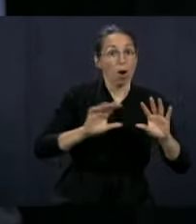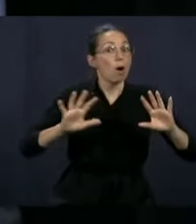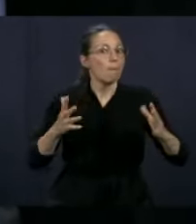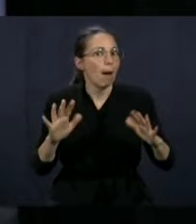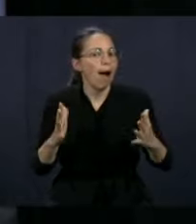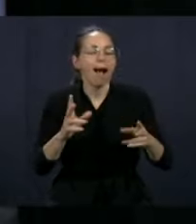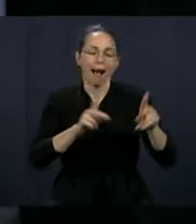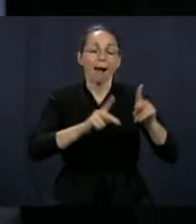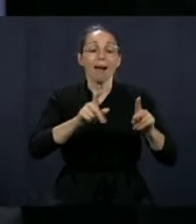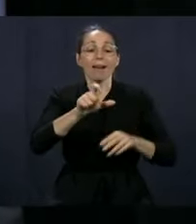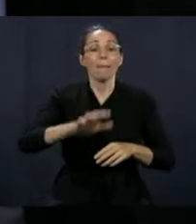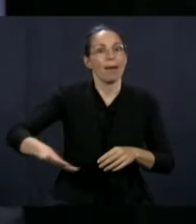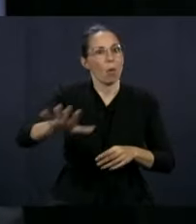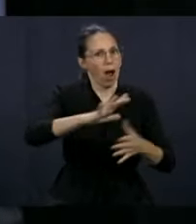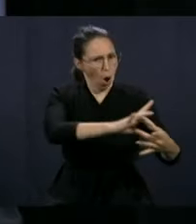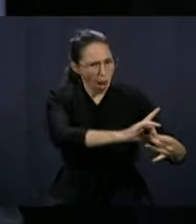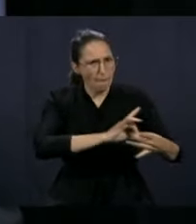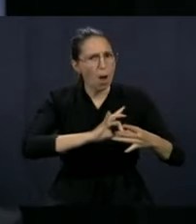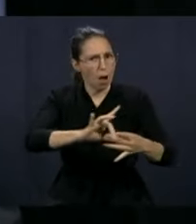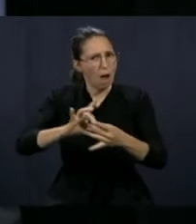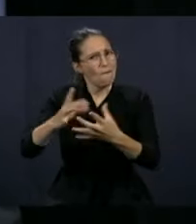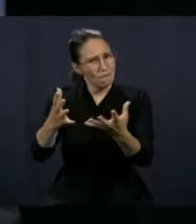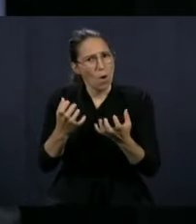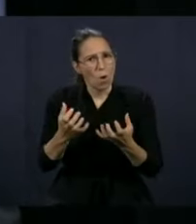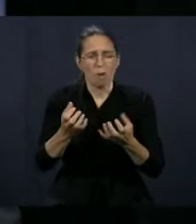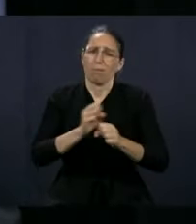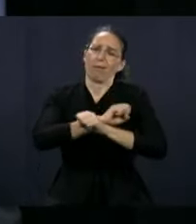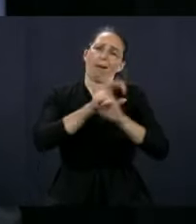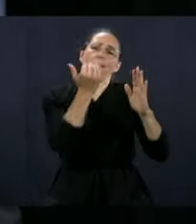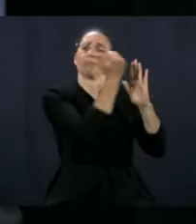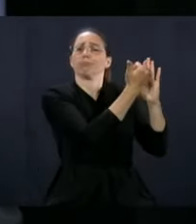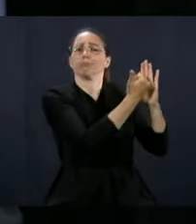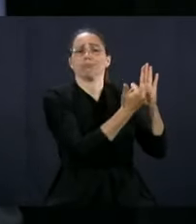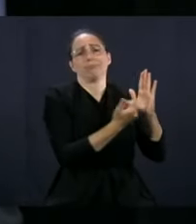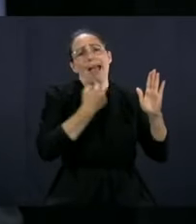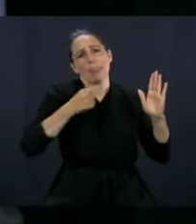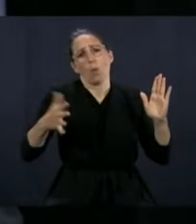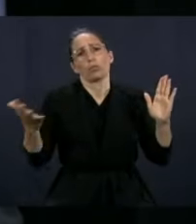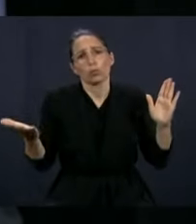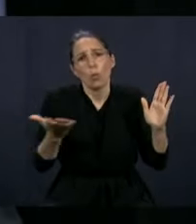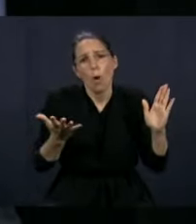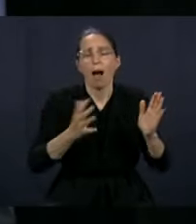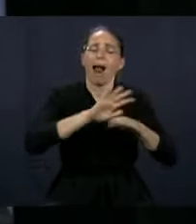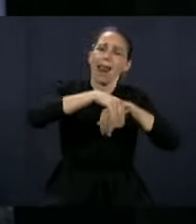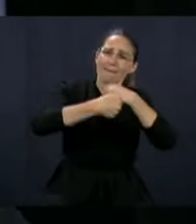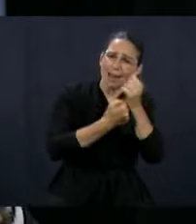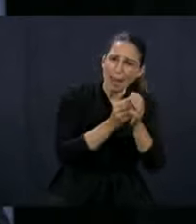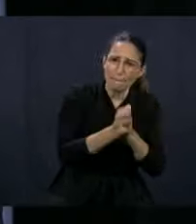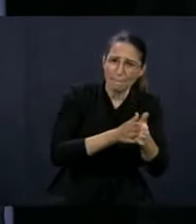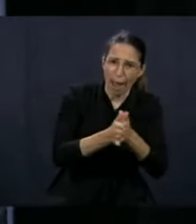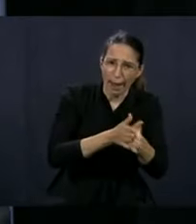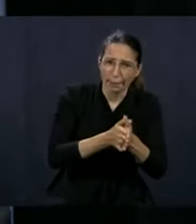we need the collaboration of Quebecers. The guidelines are clear. Wash your hands.